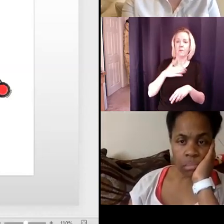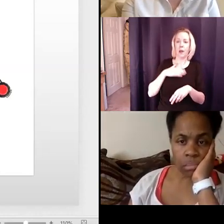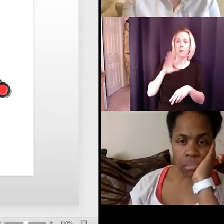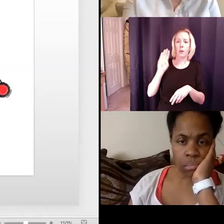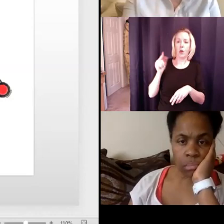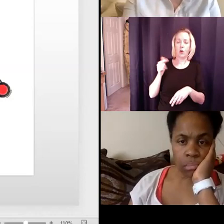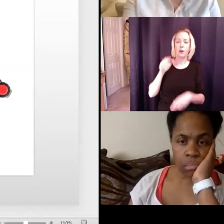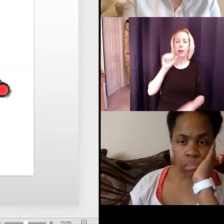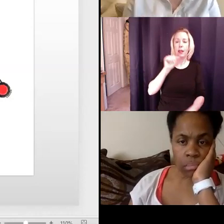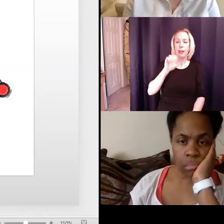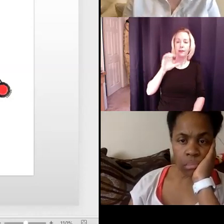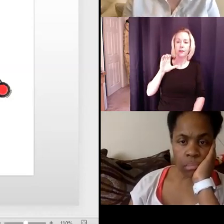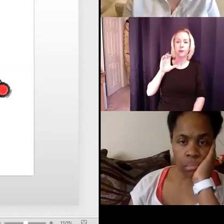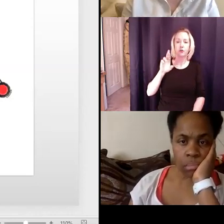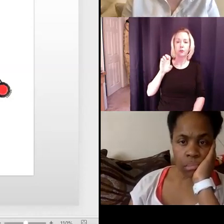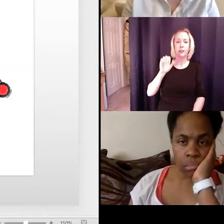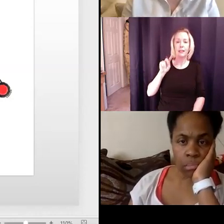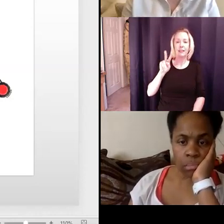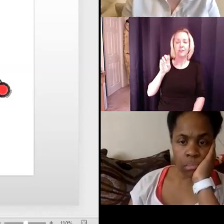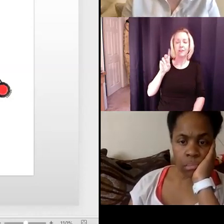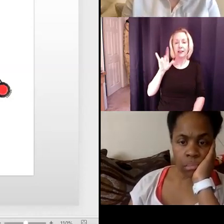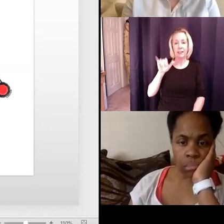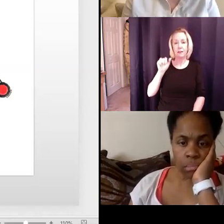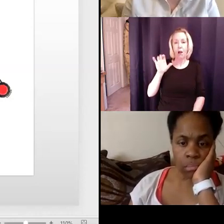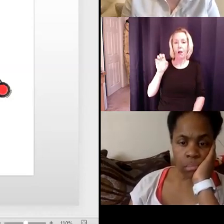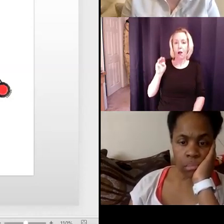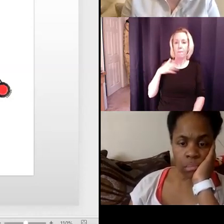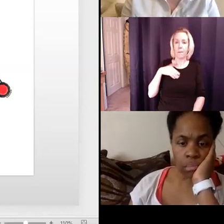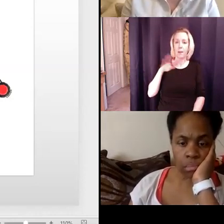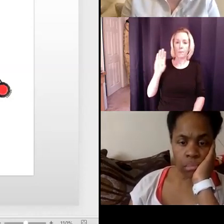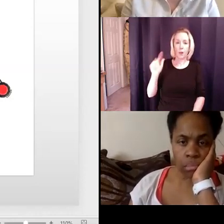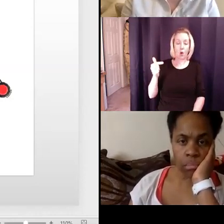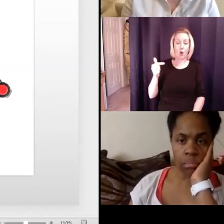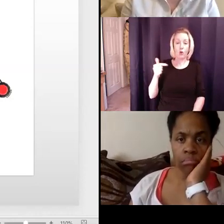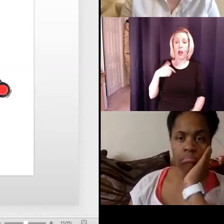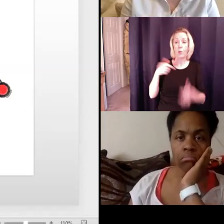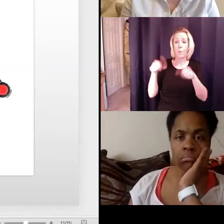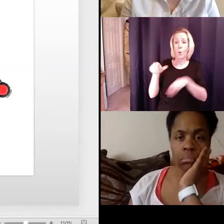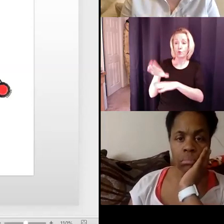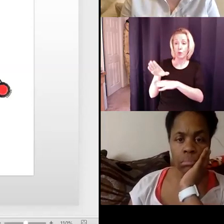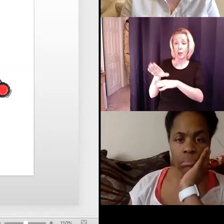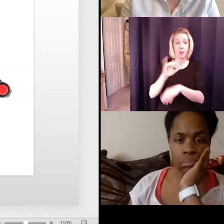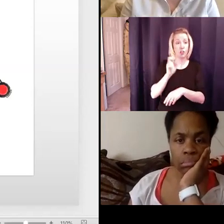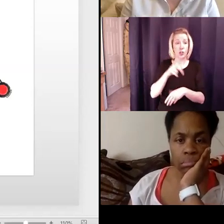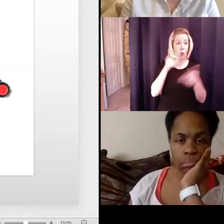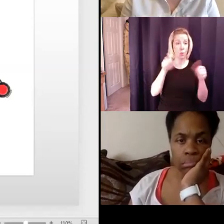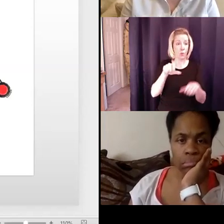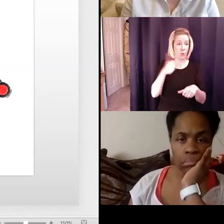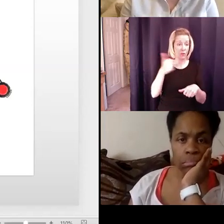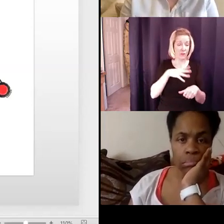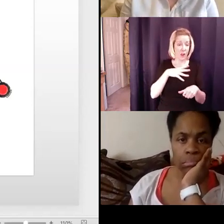aaccreatively.com. And I'll have that posted by tonight. I don't know, Jen, if you want to post it somewhere or if that's good enough. And then